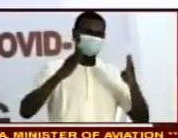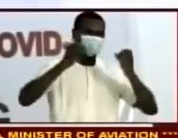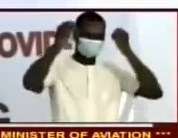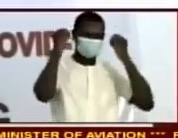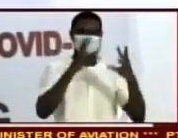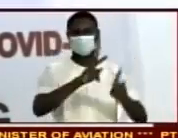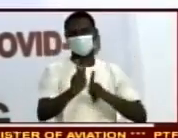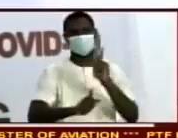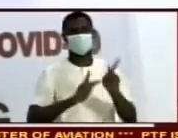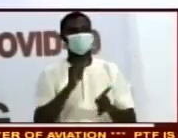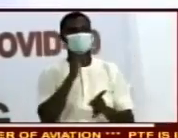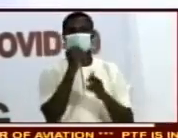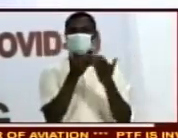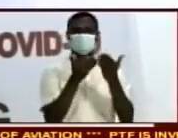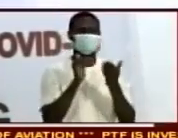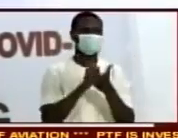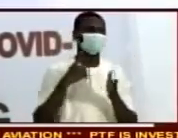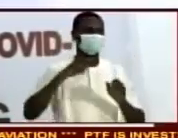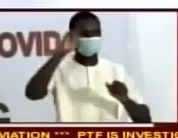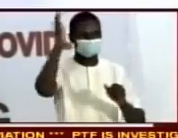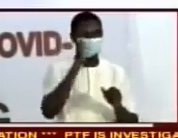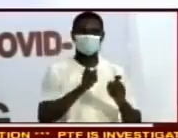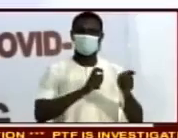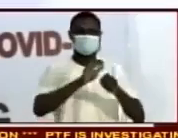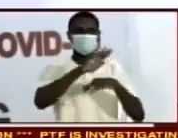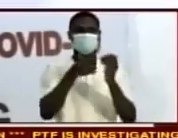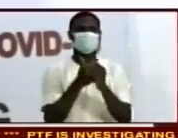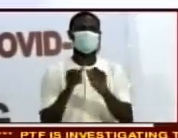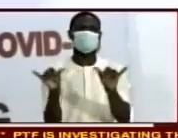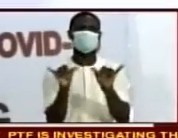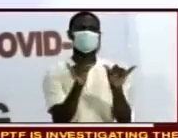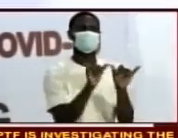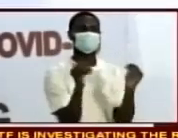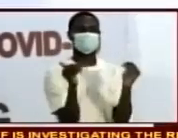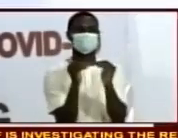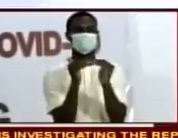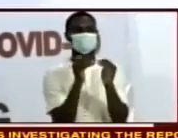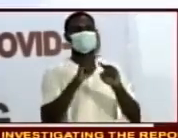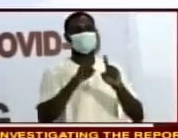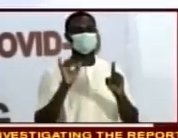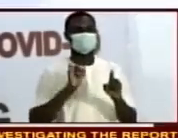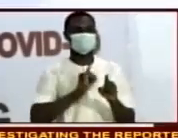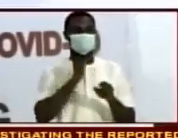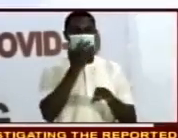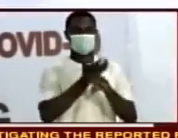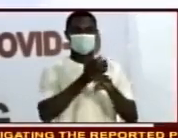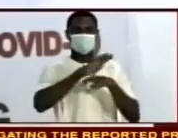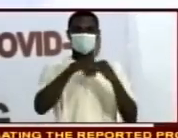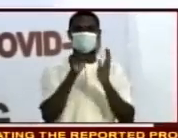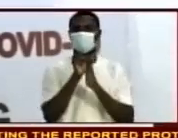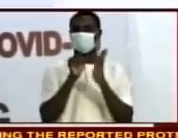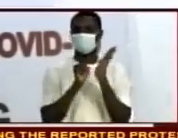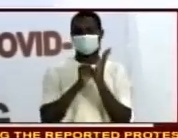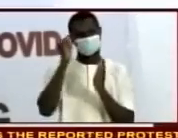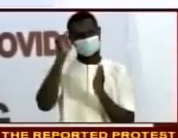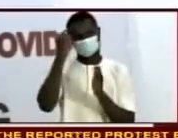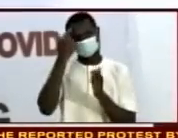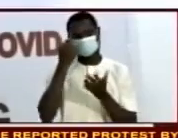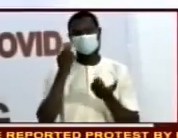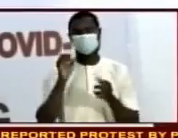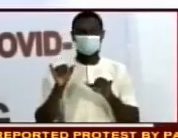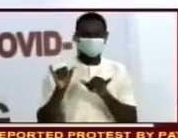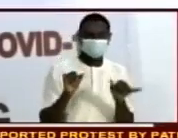every treatment center across the country is not easy. But I speak to the state governors and commissioners. I know that